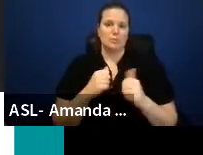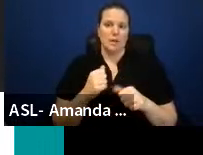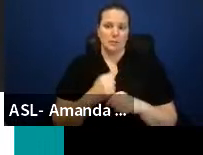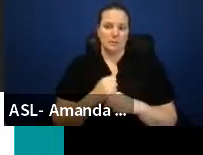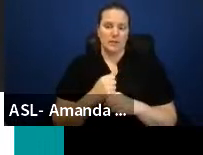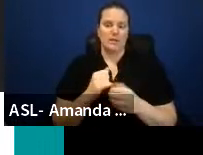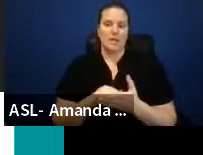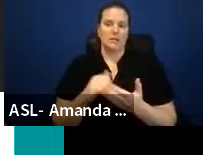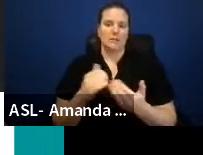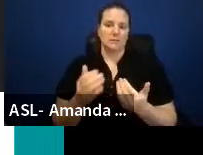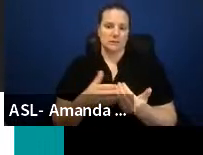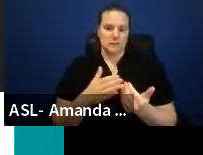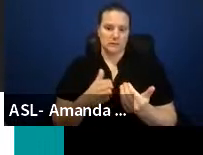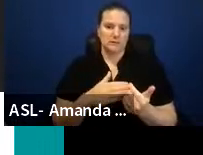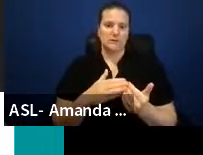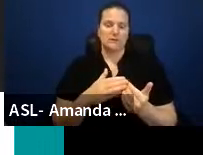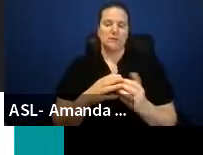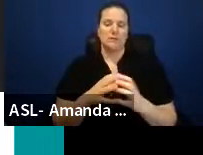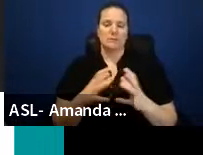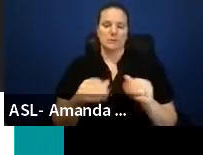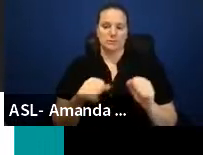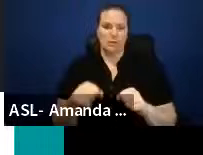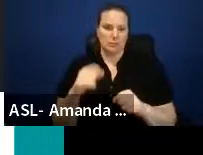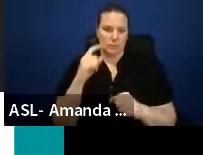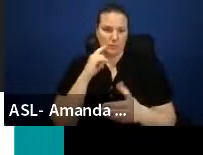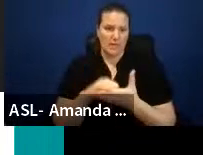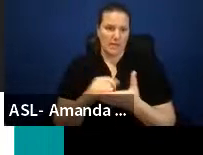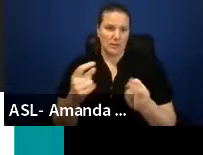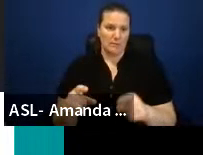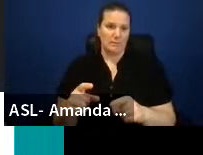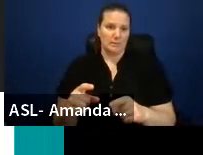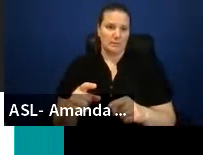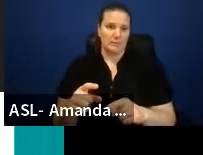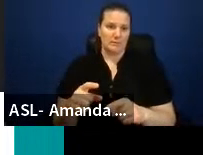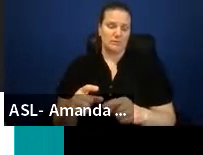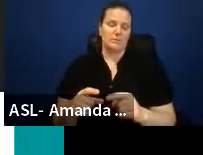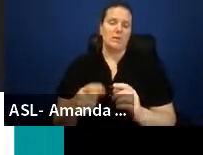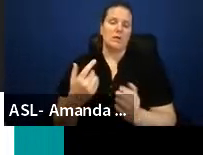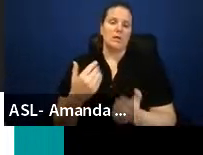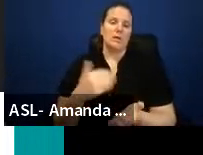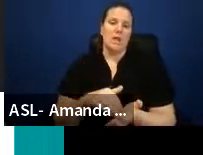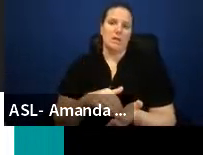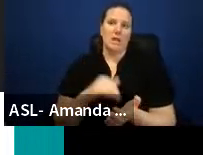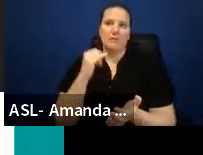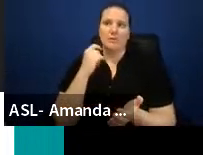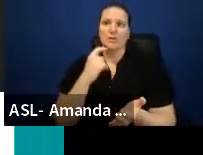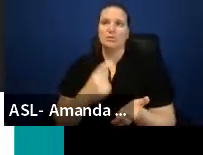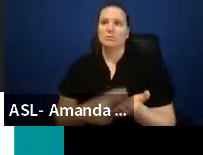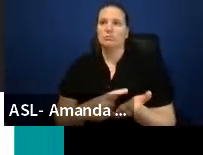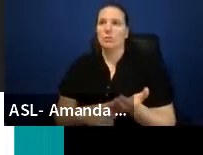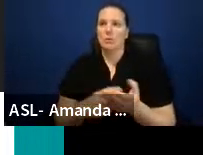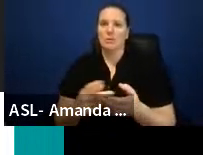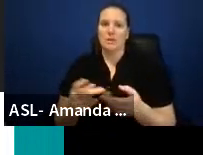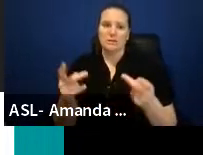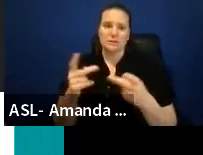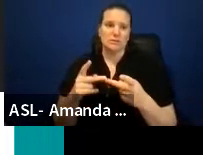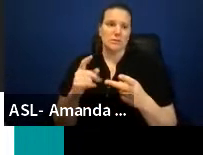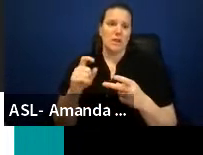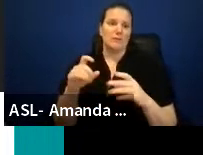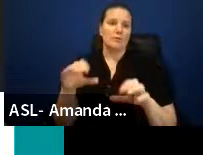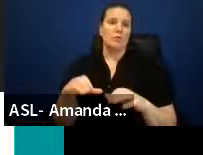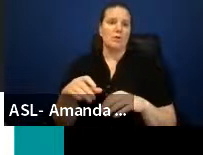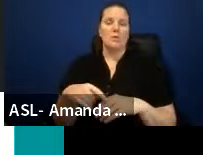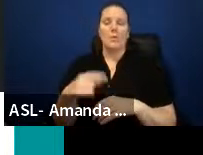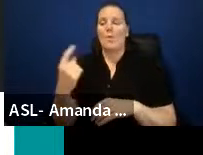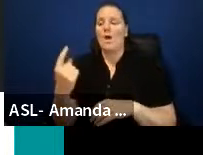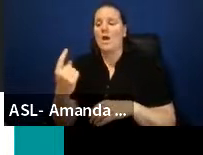as easy, as convenient as possible for that to happen. And once again, if we need to go places, if we have to do it in onesies